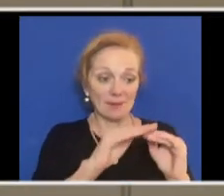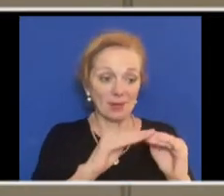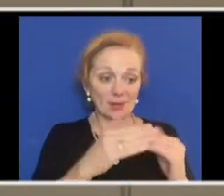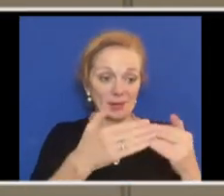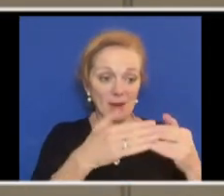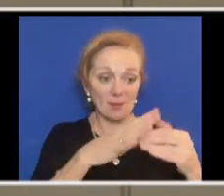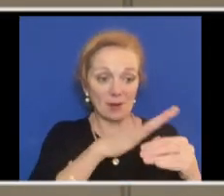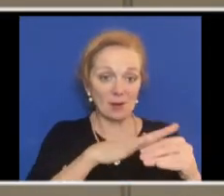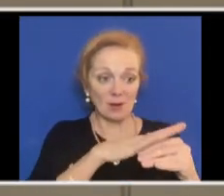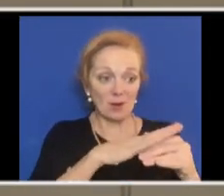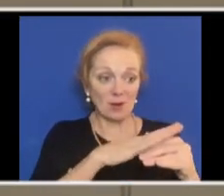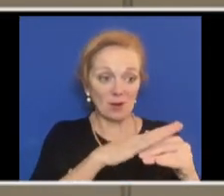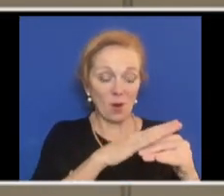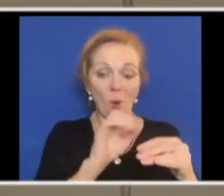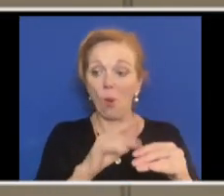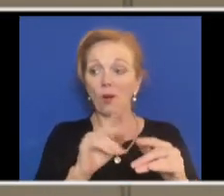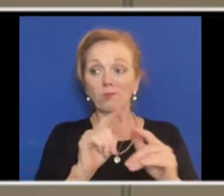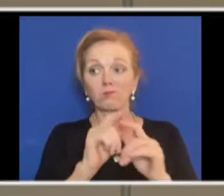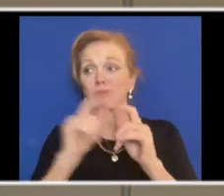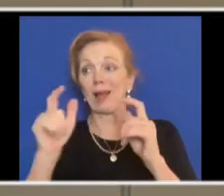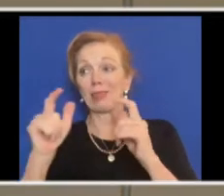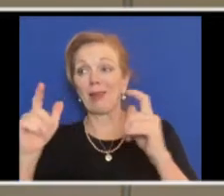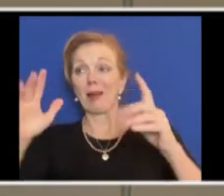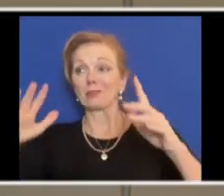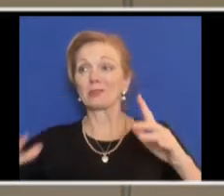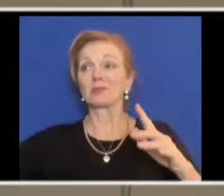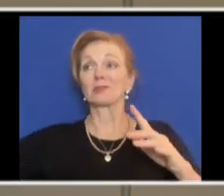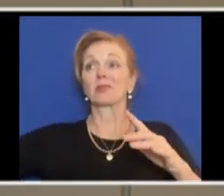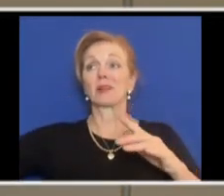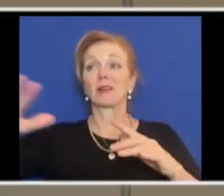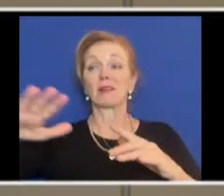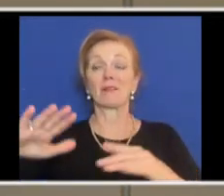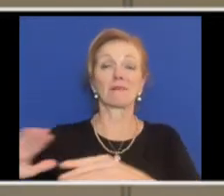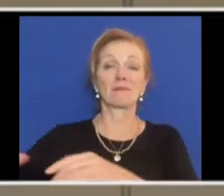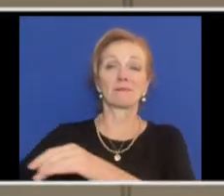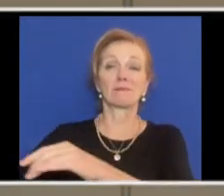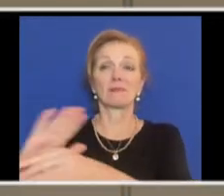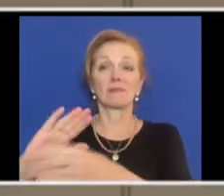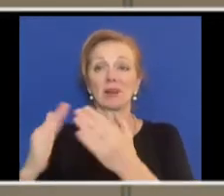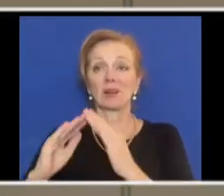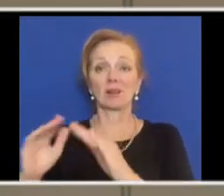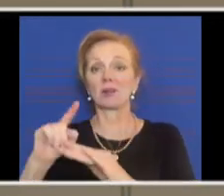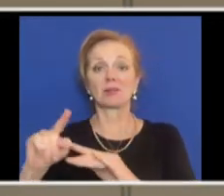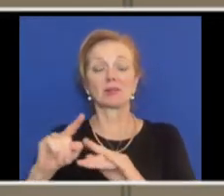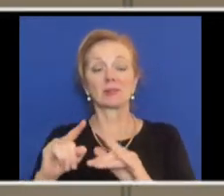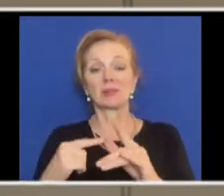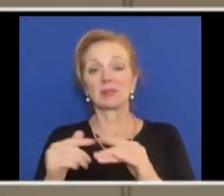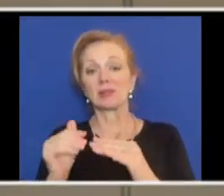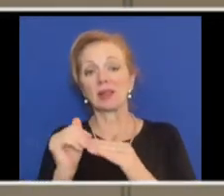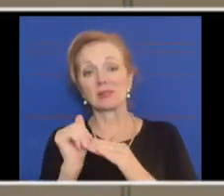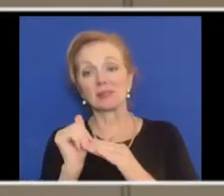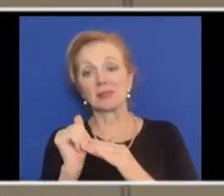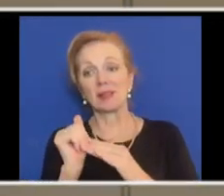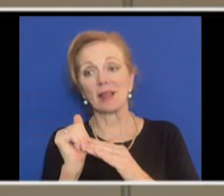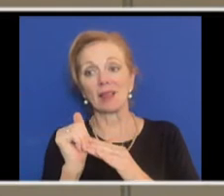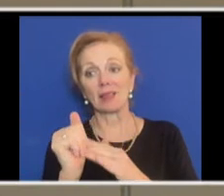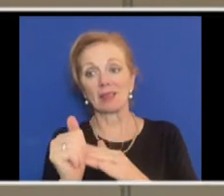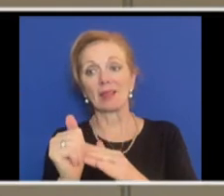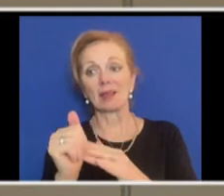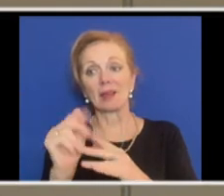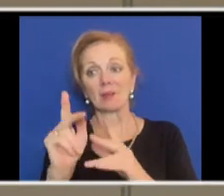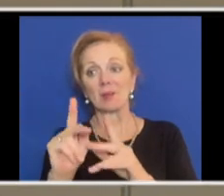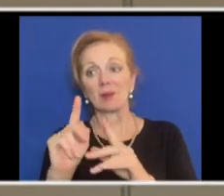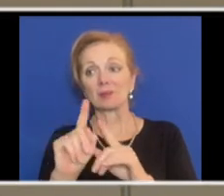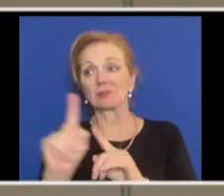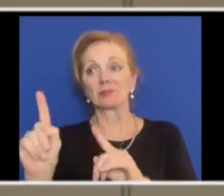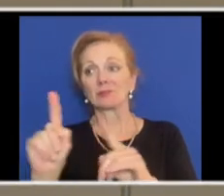on the at-large perspective in our entire Community is is just leading our folks straight again I